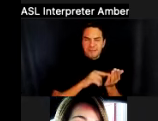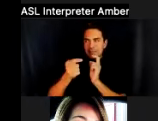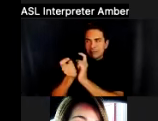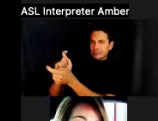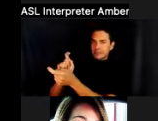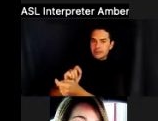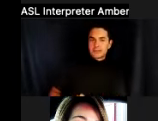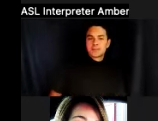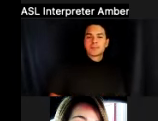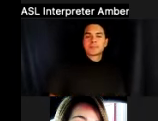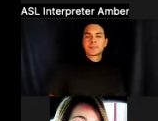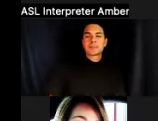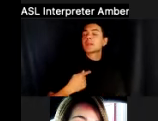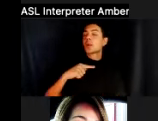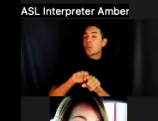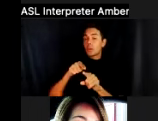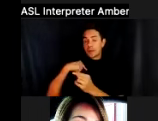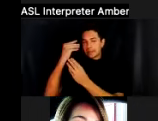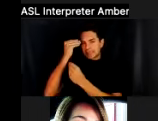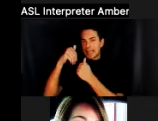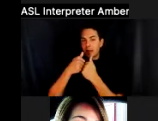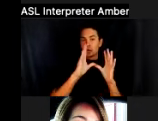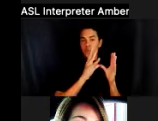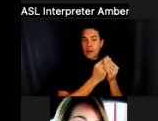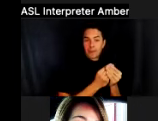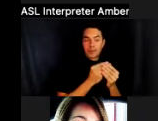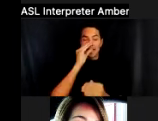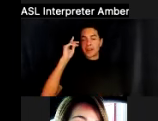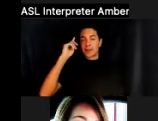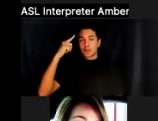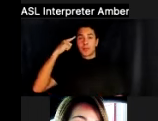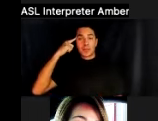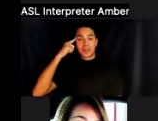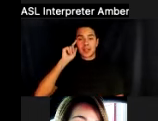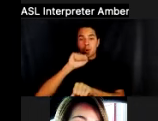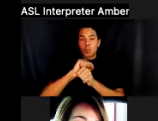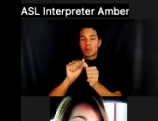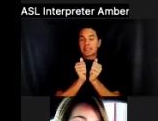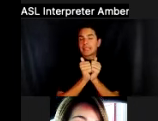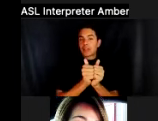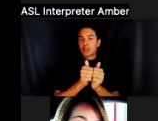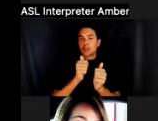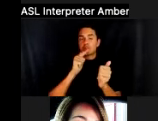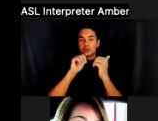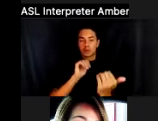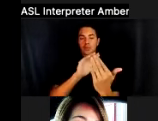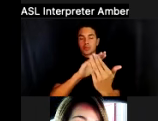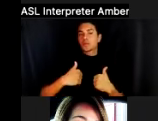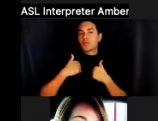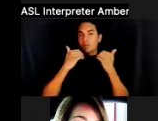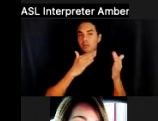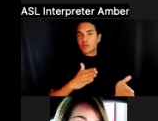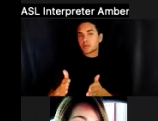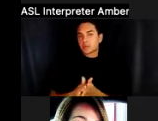tribal communities and governments interact with one another and address the needs of the survivors and community members. That